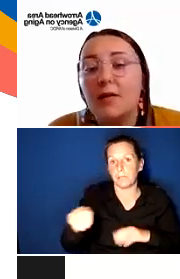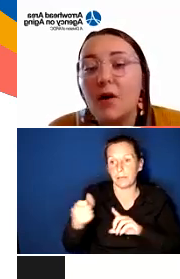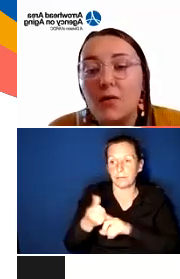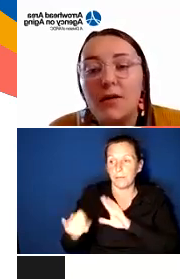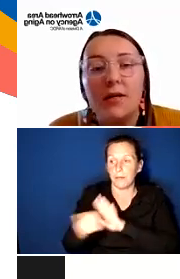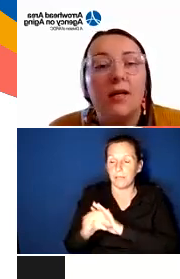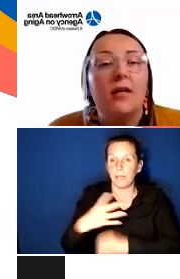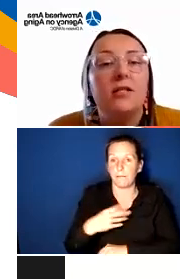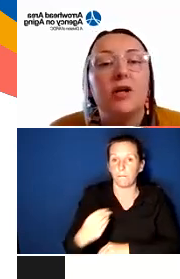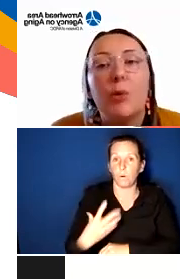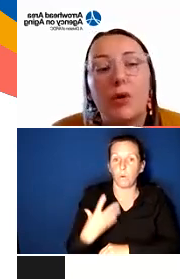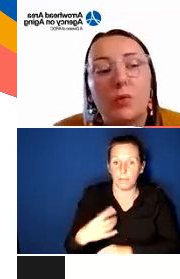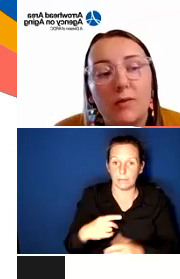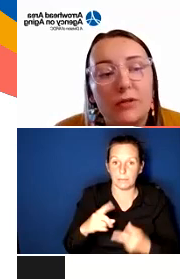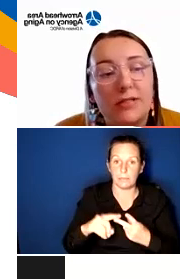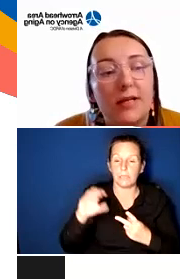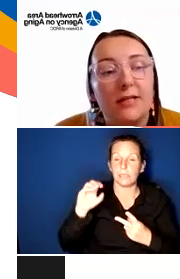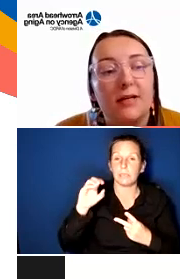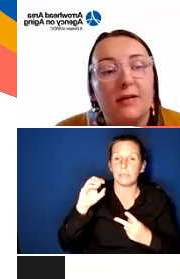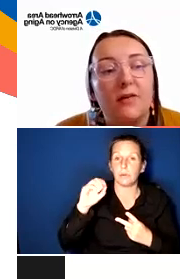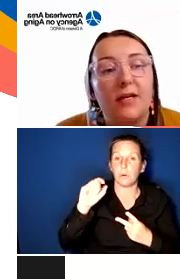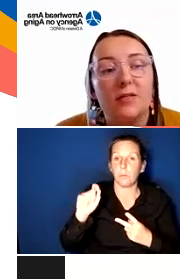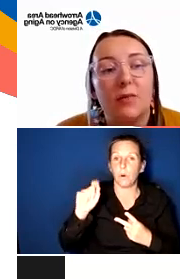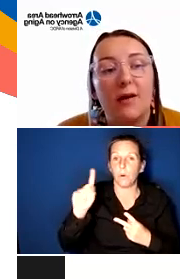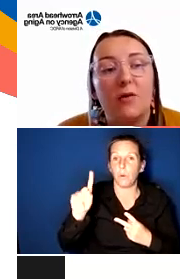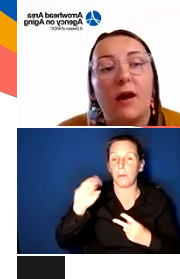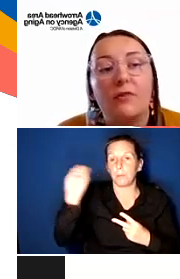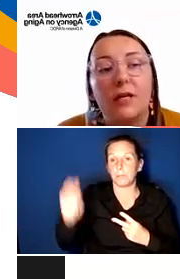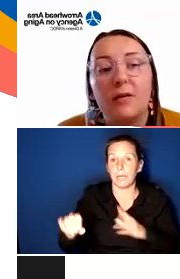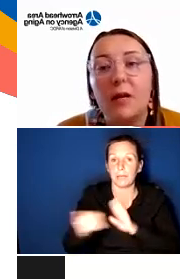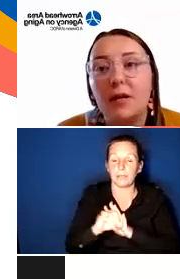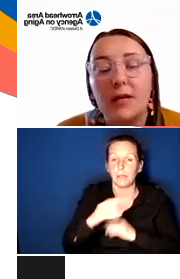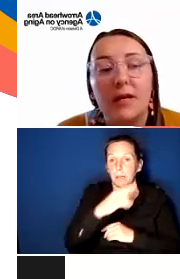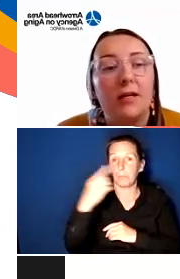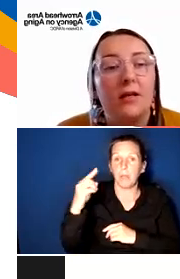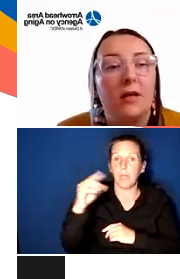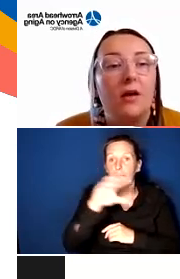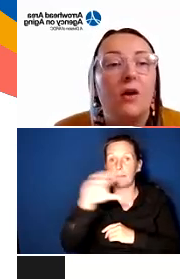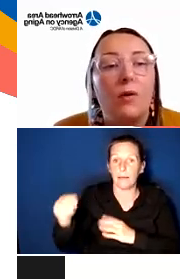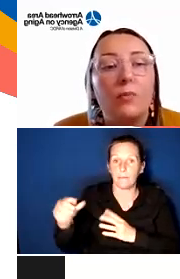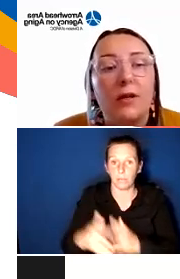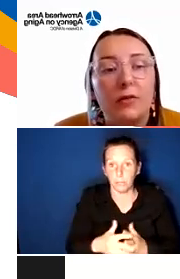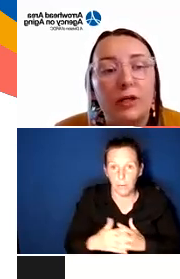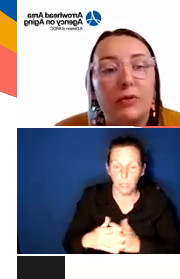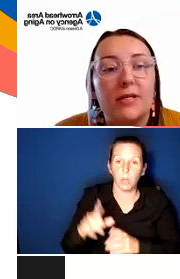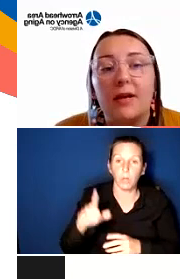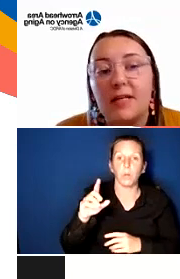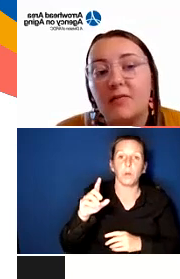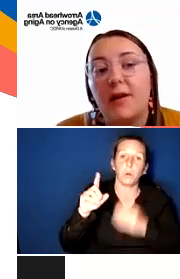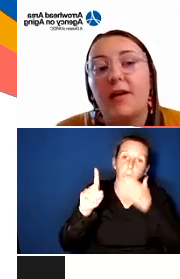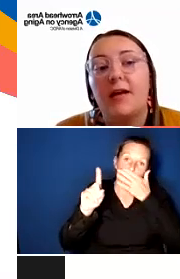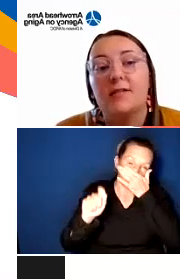white alone, 0.1% identifying as Black or African American,